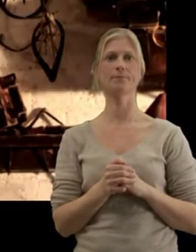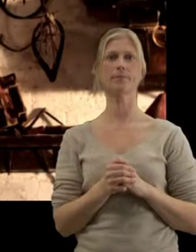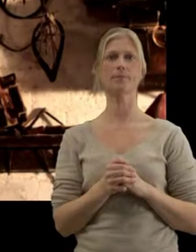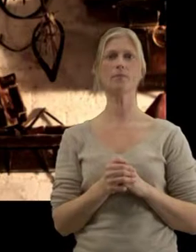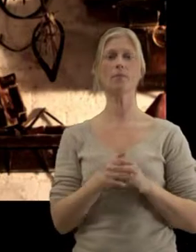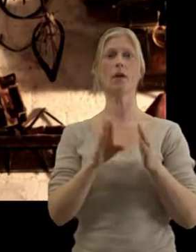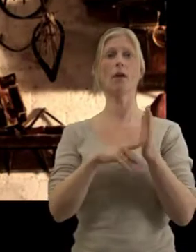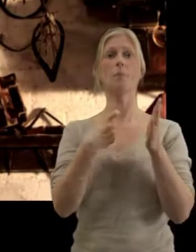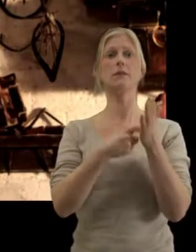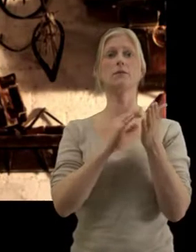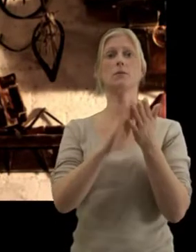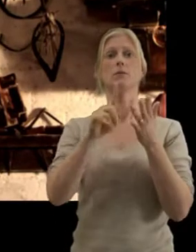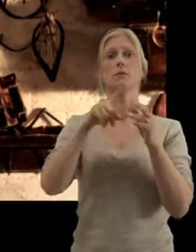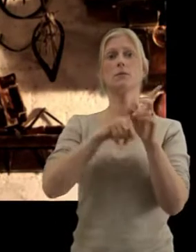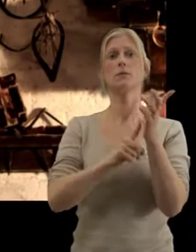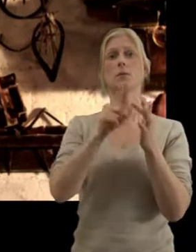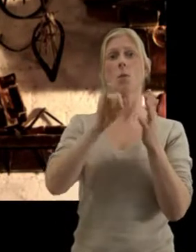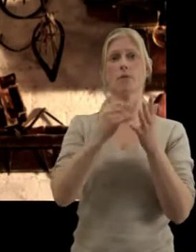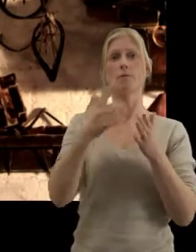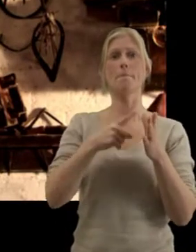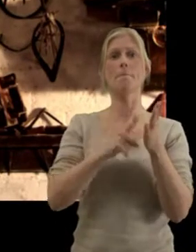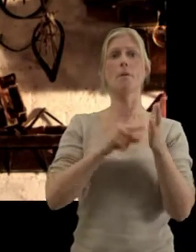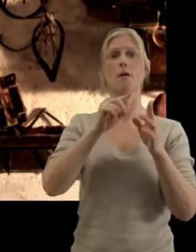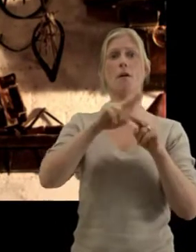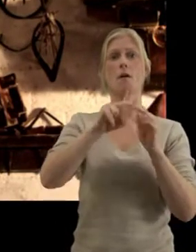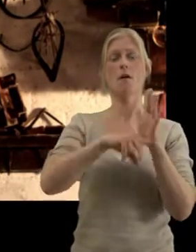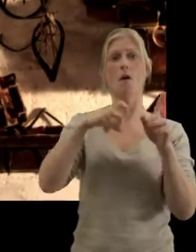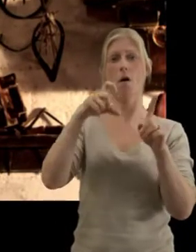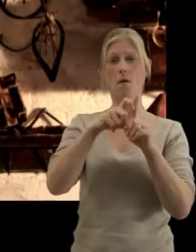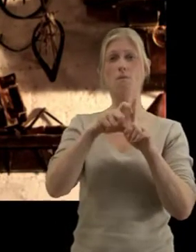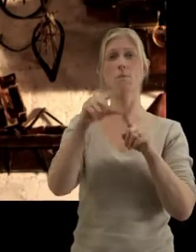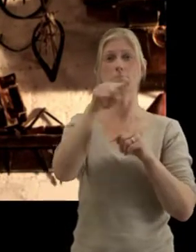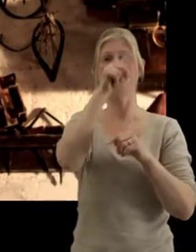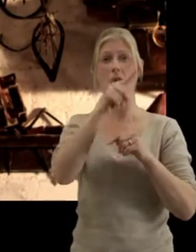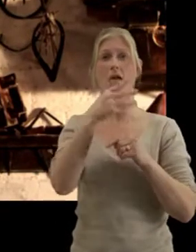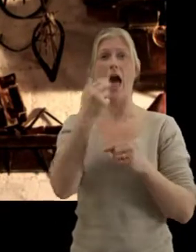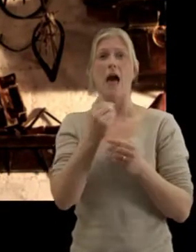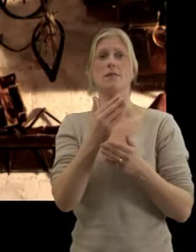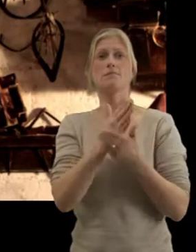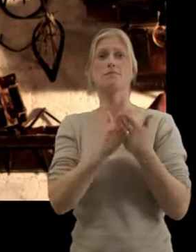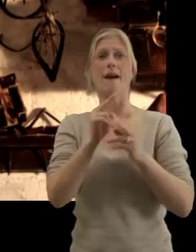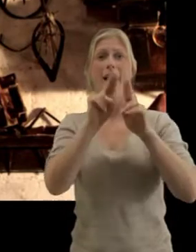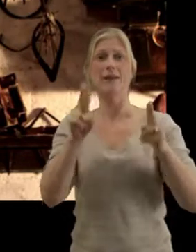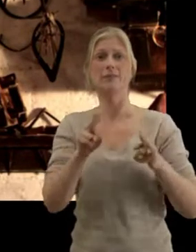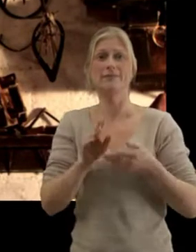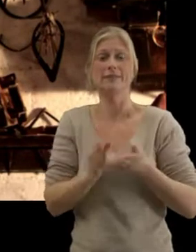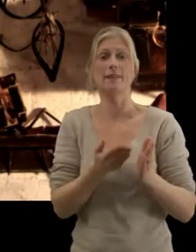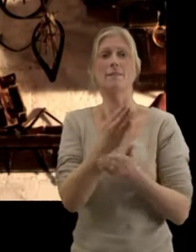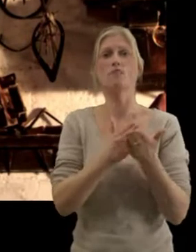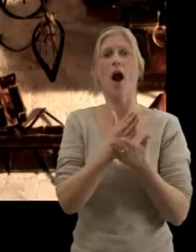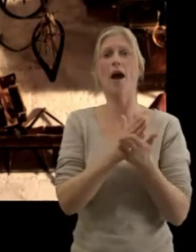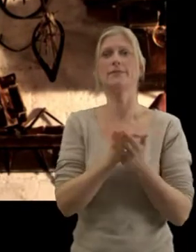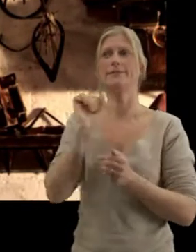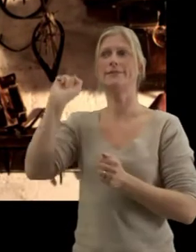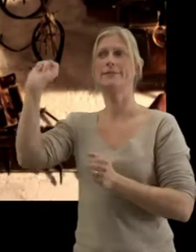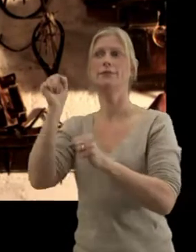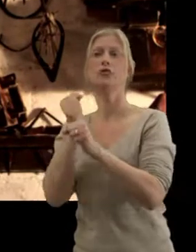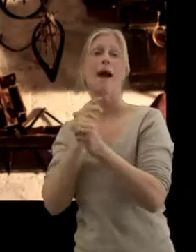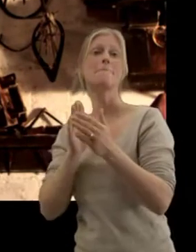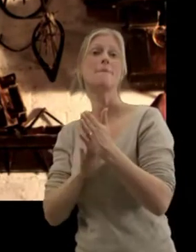Mr. Hoyles from Alford Mill, obviously they had a bakehouse there and did bread rounds, and my mother's mother in Alford,